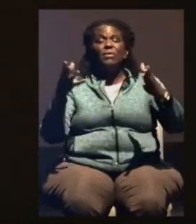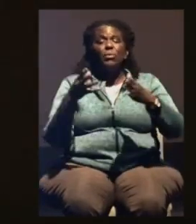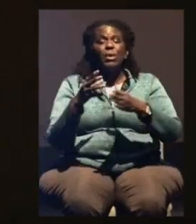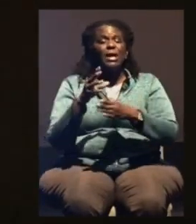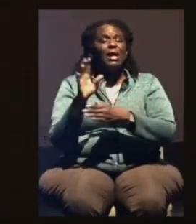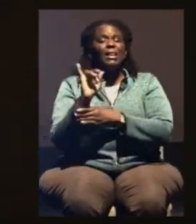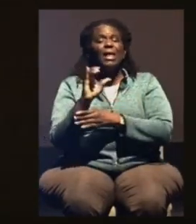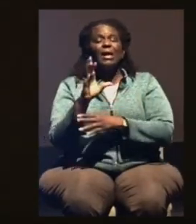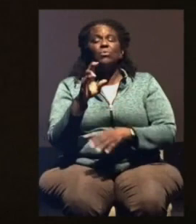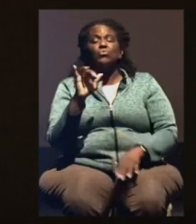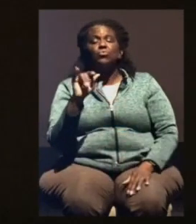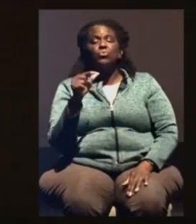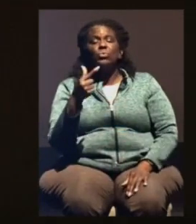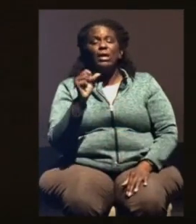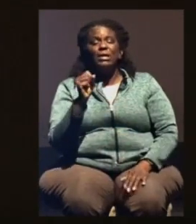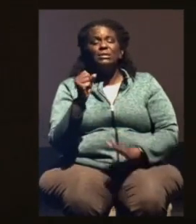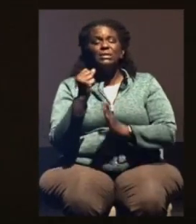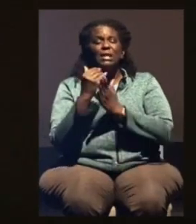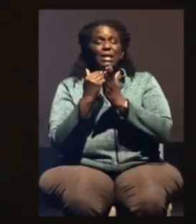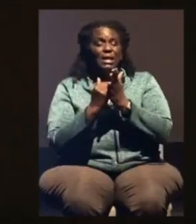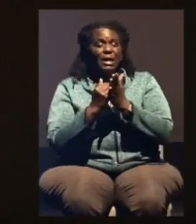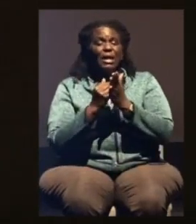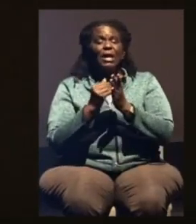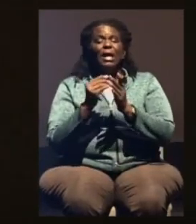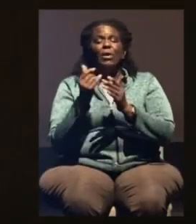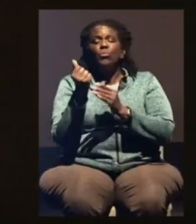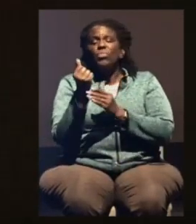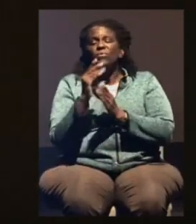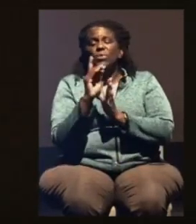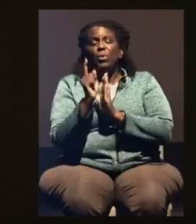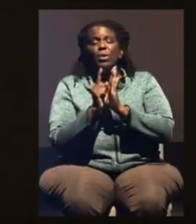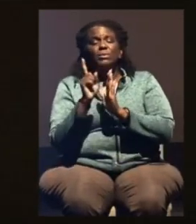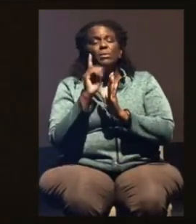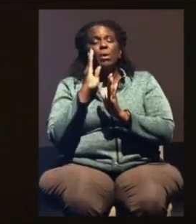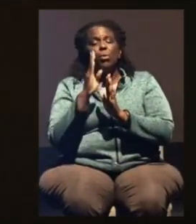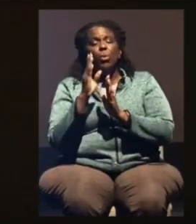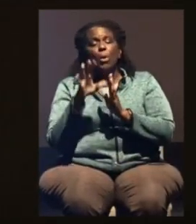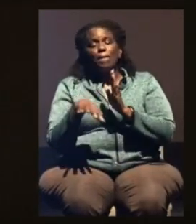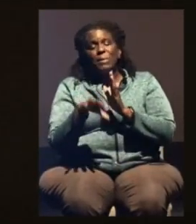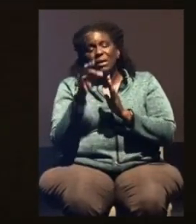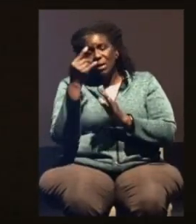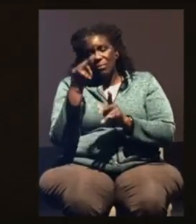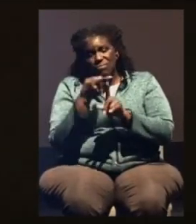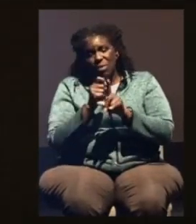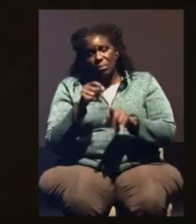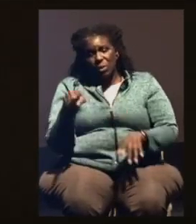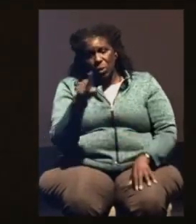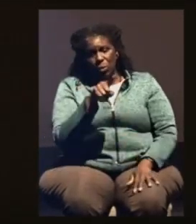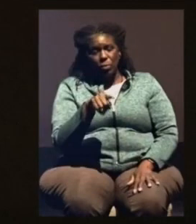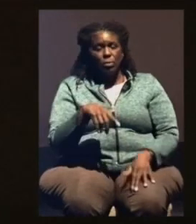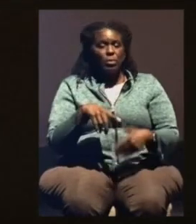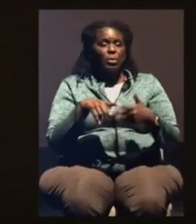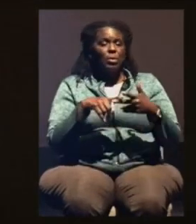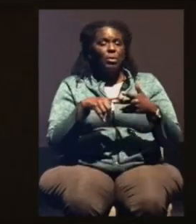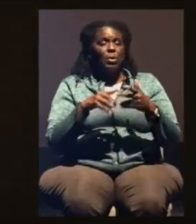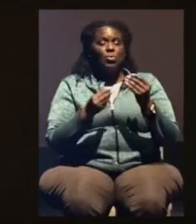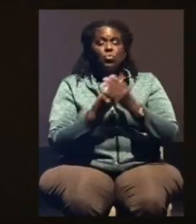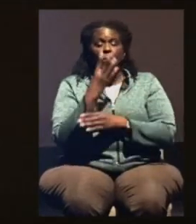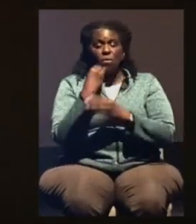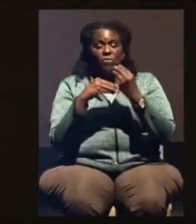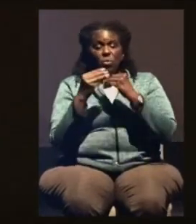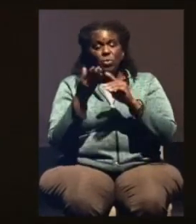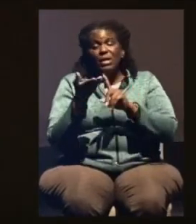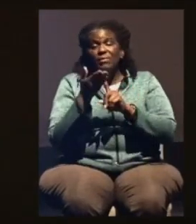like Craigslist or Buy Nothing, and I guarantee within a few hours, someone will come and pick it up. Two, grow food and